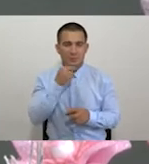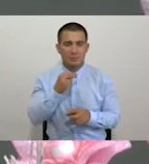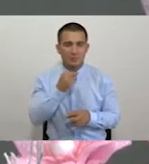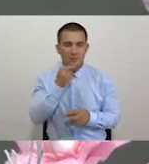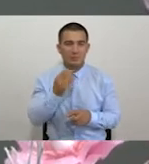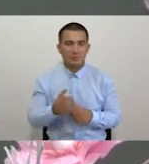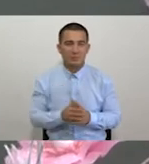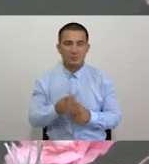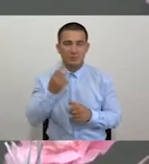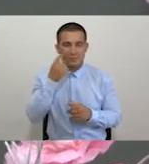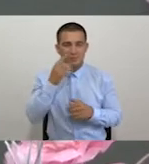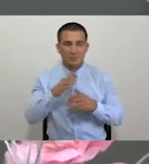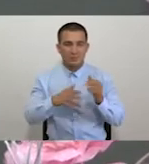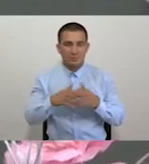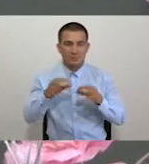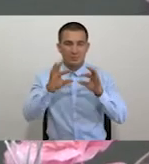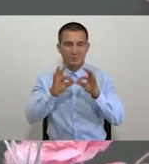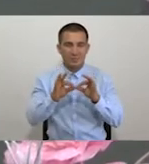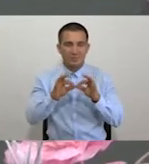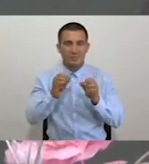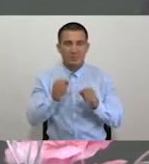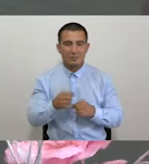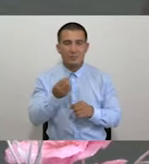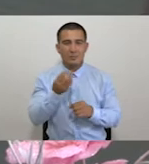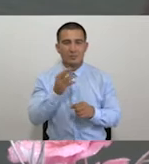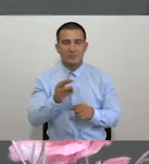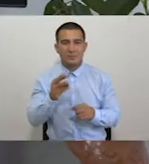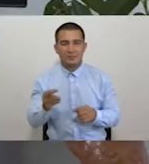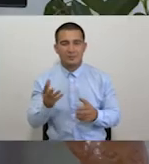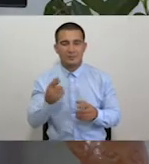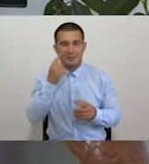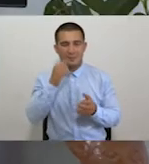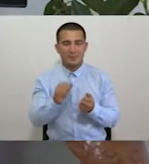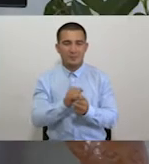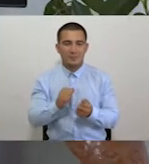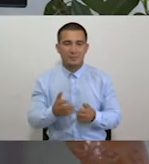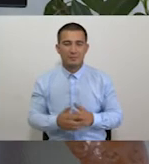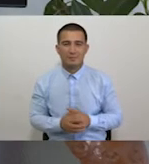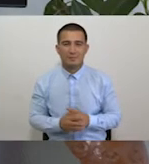bilan bosib, ushlab turamiz bir muddat.